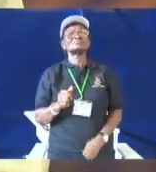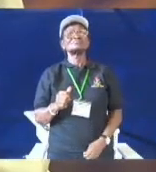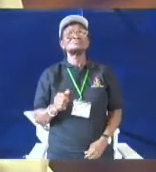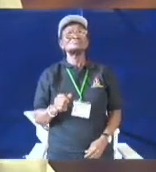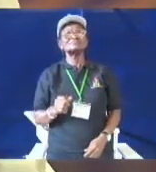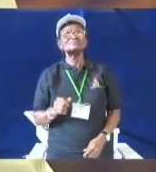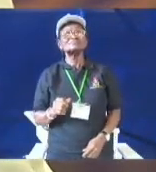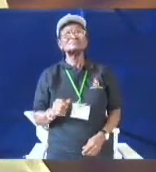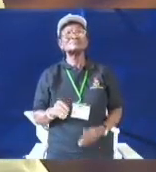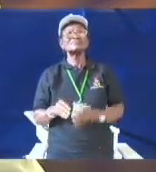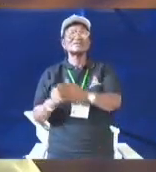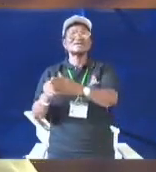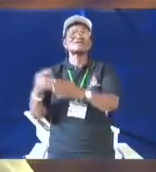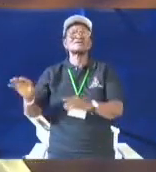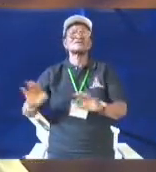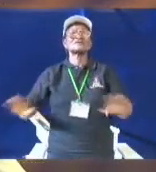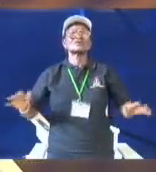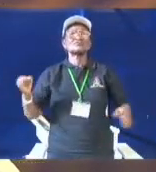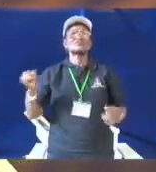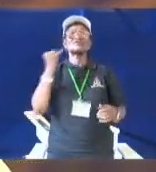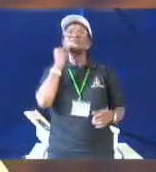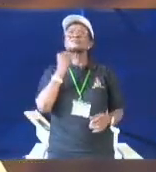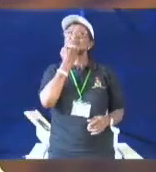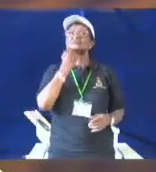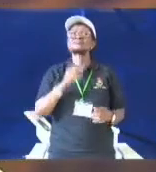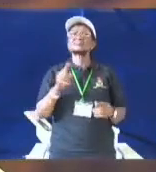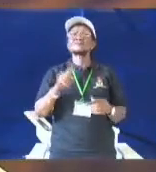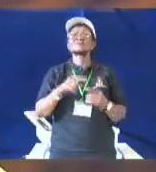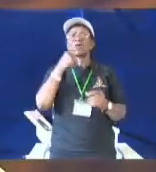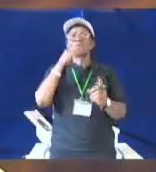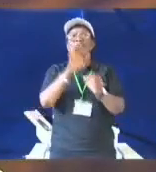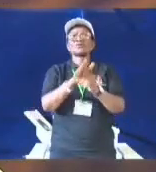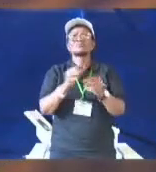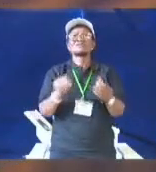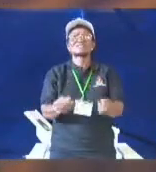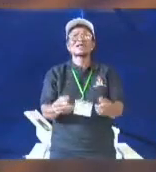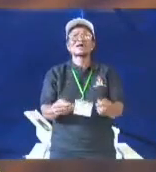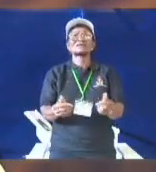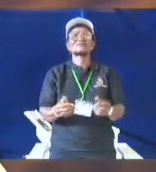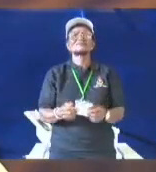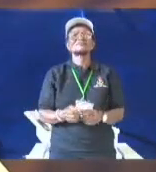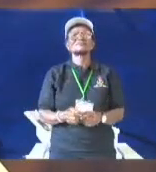leading the children of Israel to the promised land,